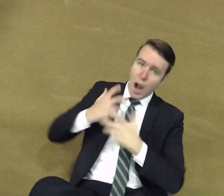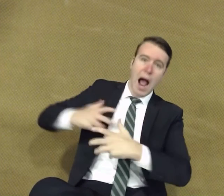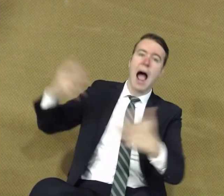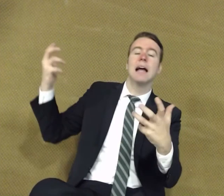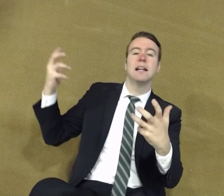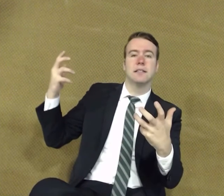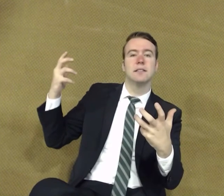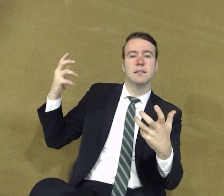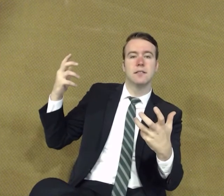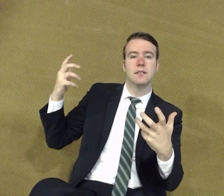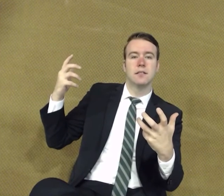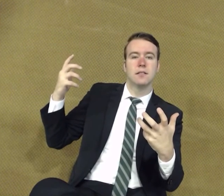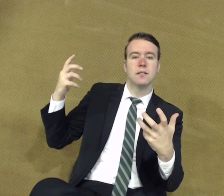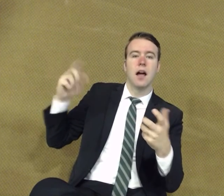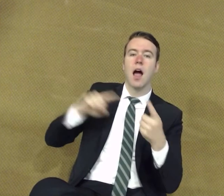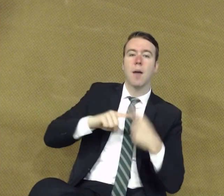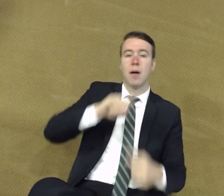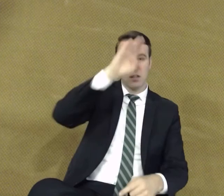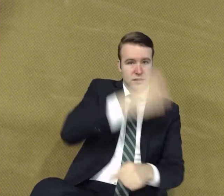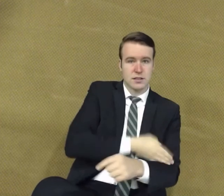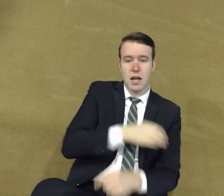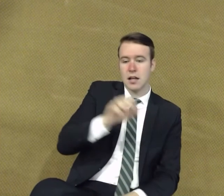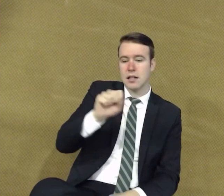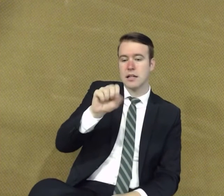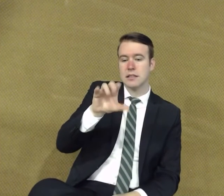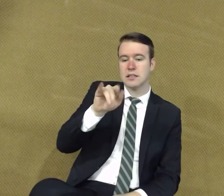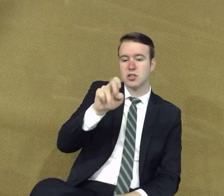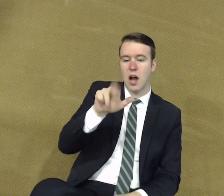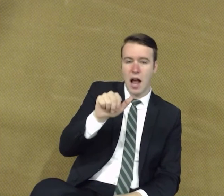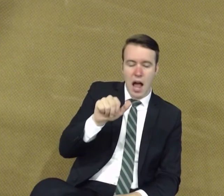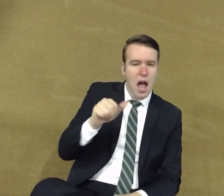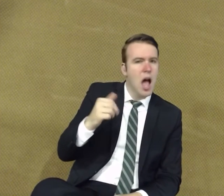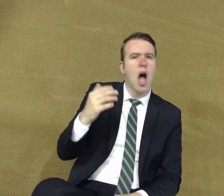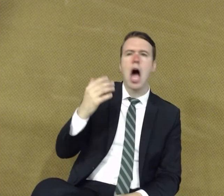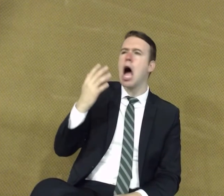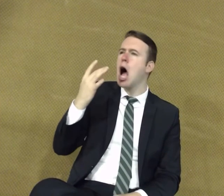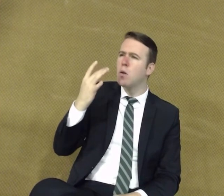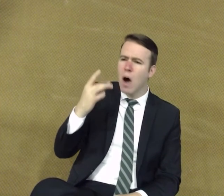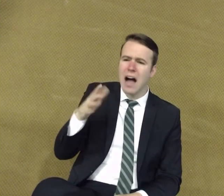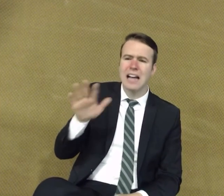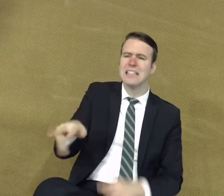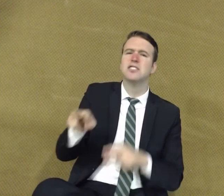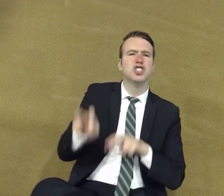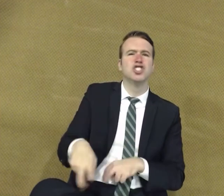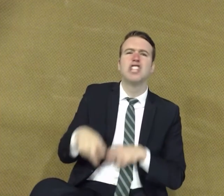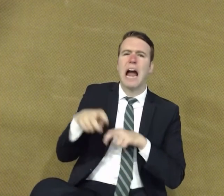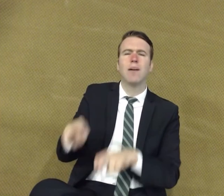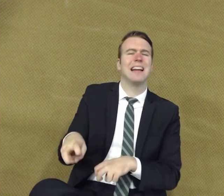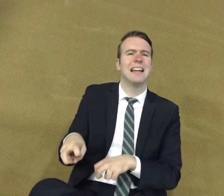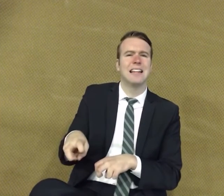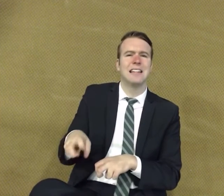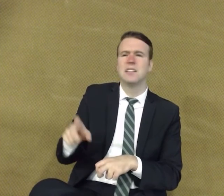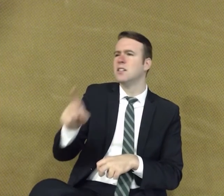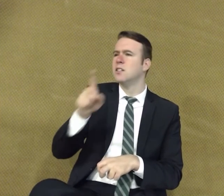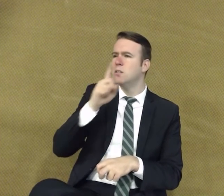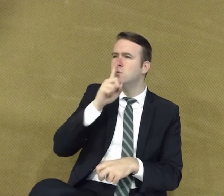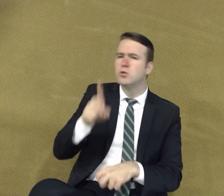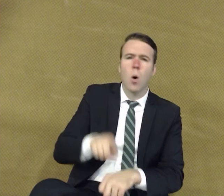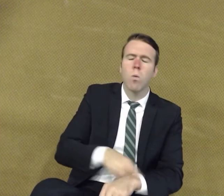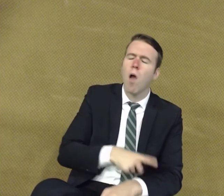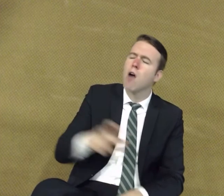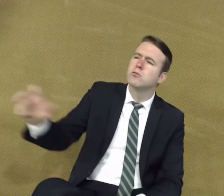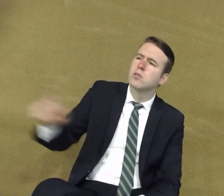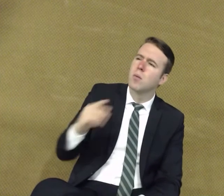lattice about her son Sisera. Why is his chariot so